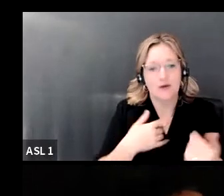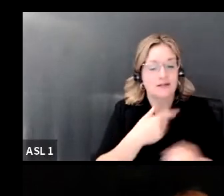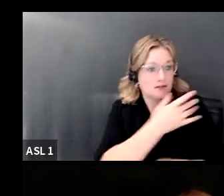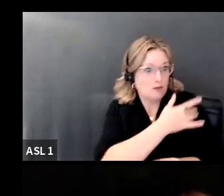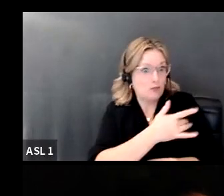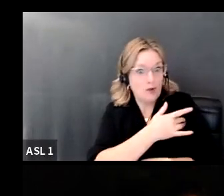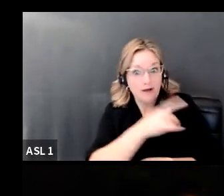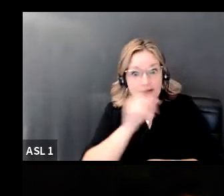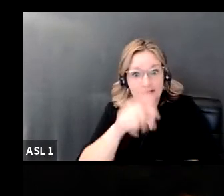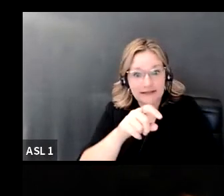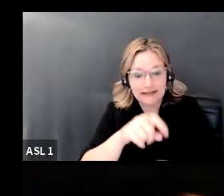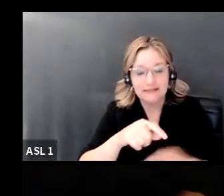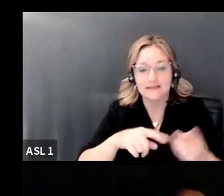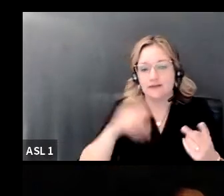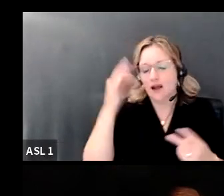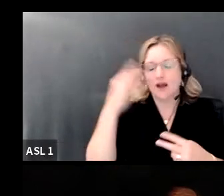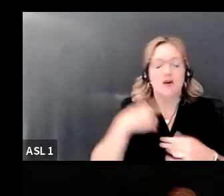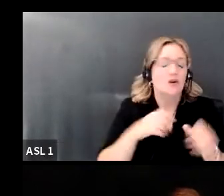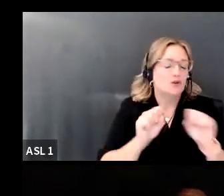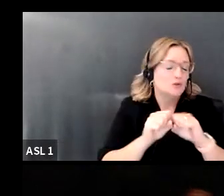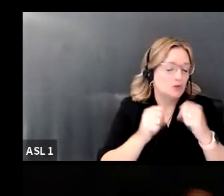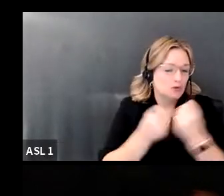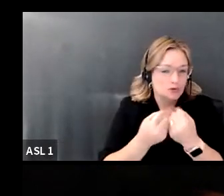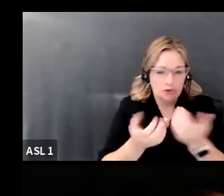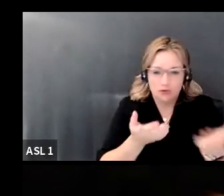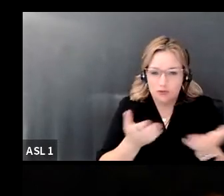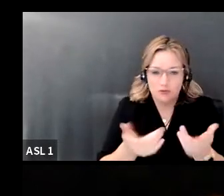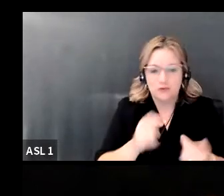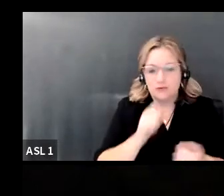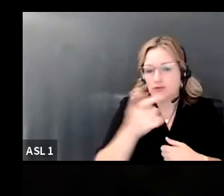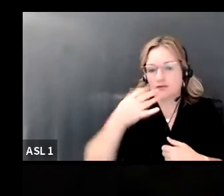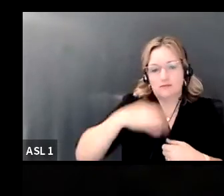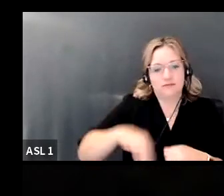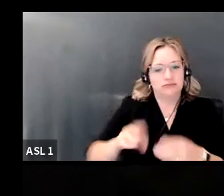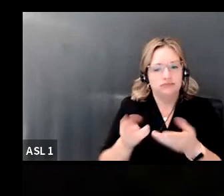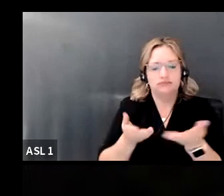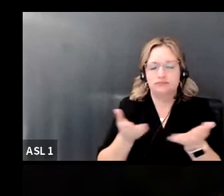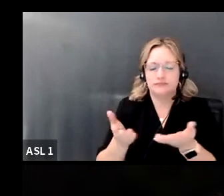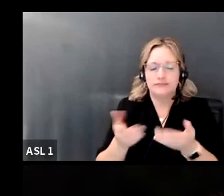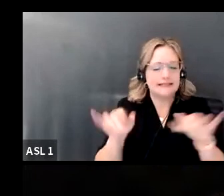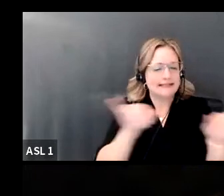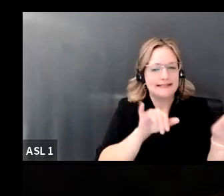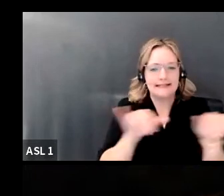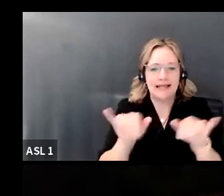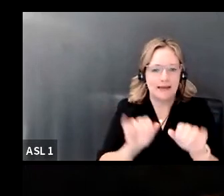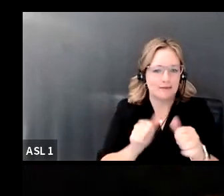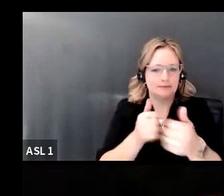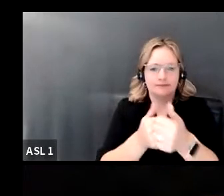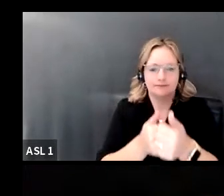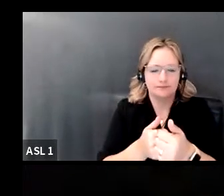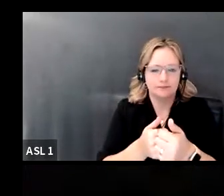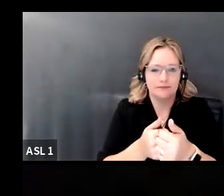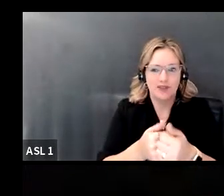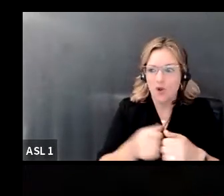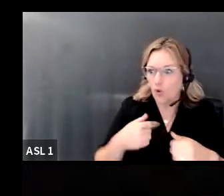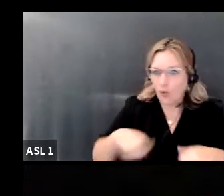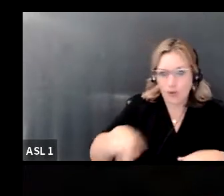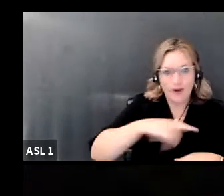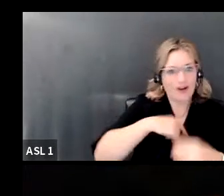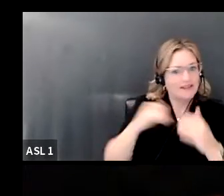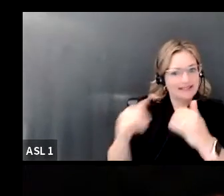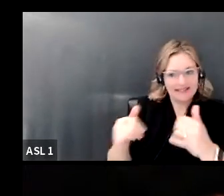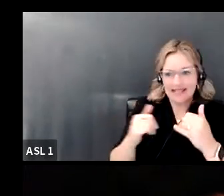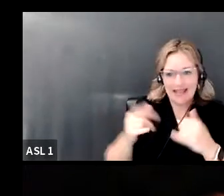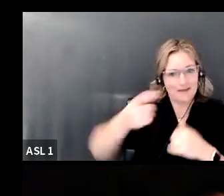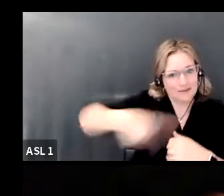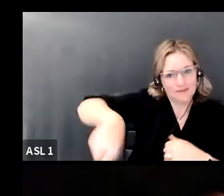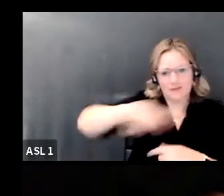the way i've heard social service providers and not-for-profit sector providers complain about the same challenges we're no different this is a challenge